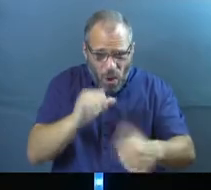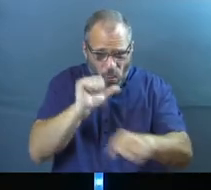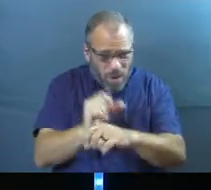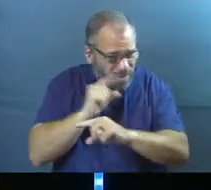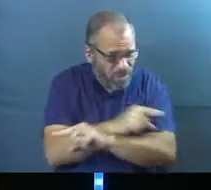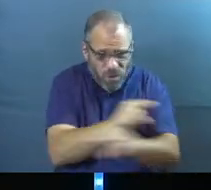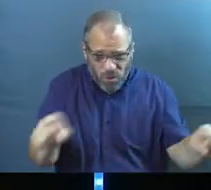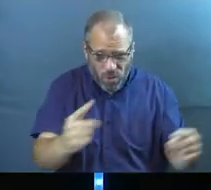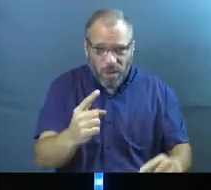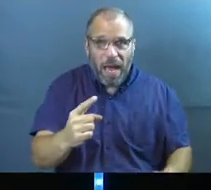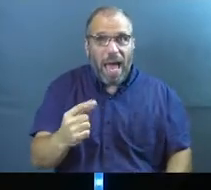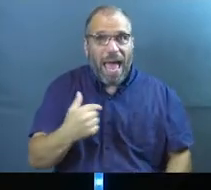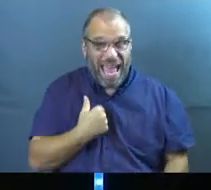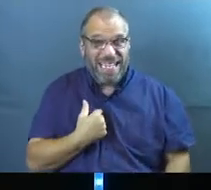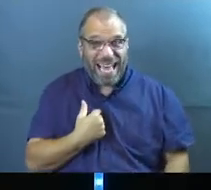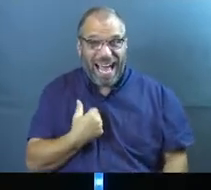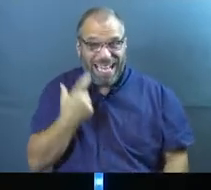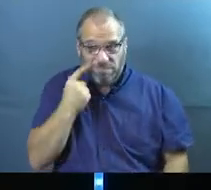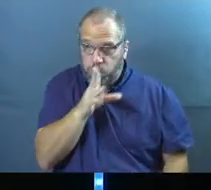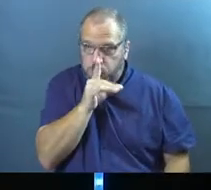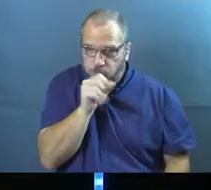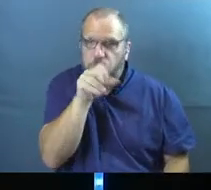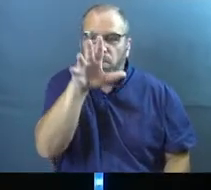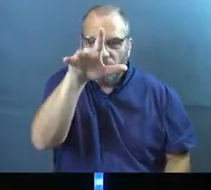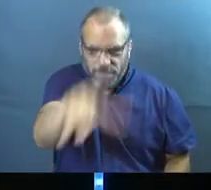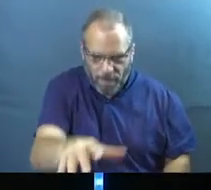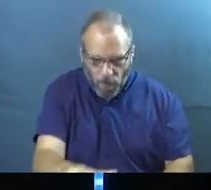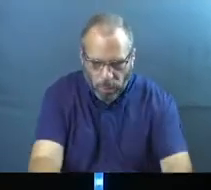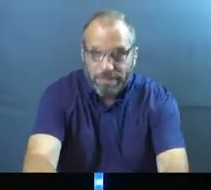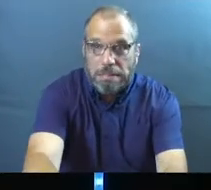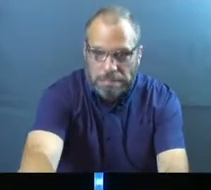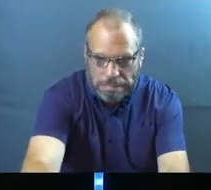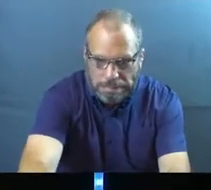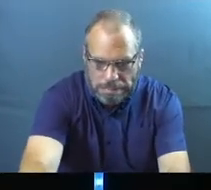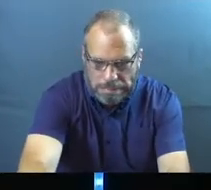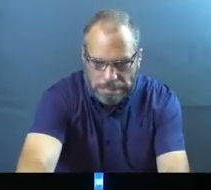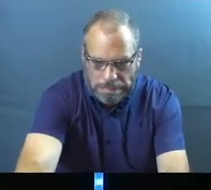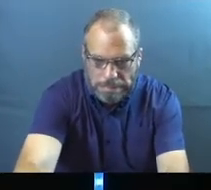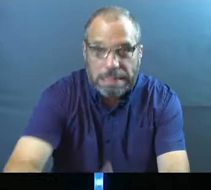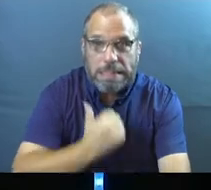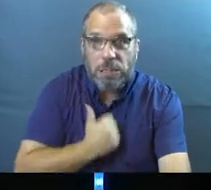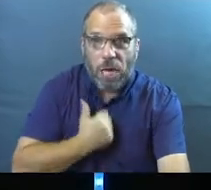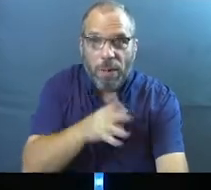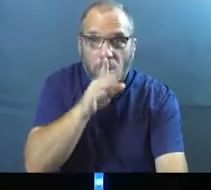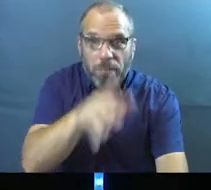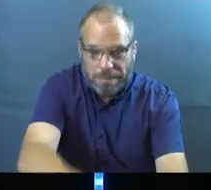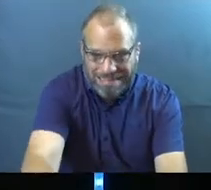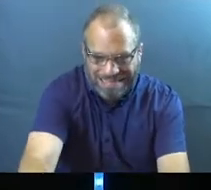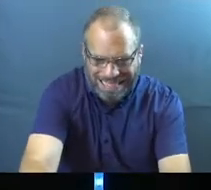you individually. And I spit a lot just then. Are we okay? Sorry, it was your direction.